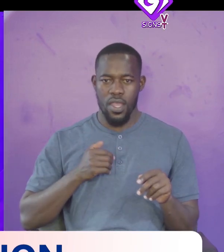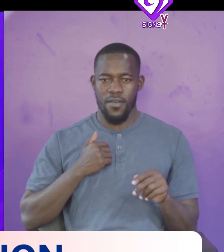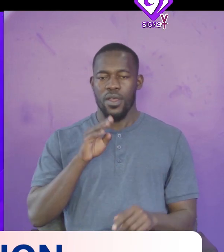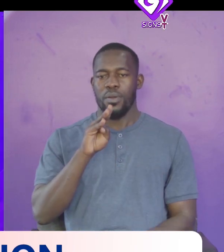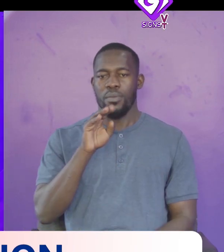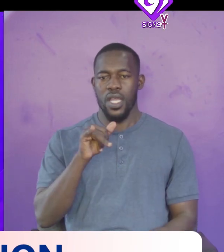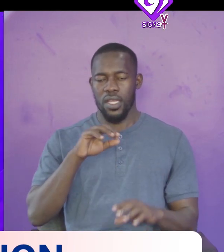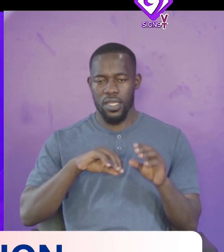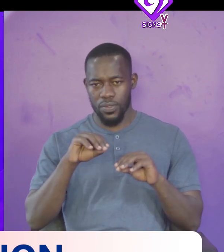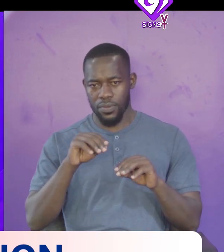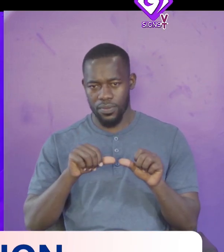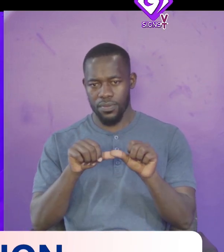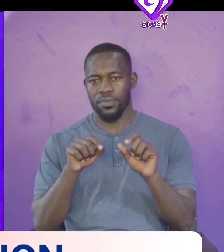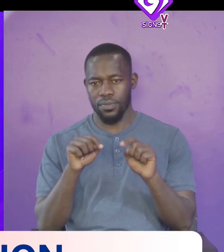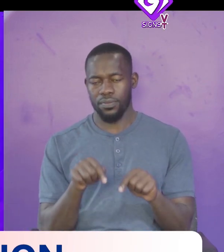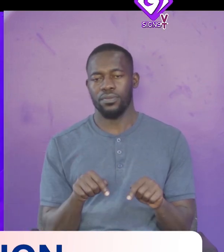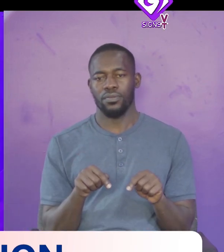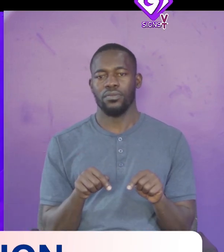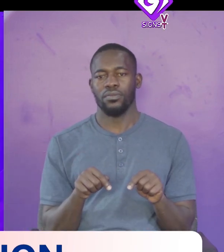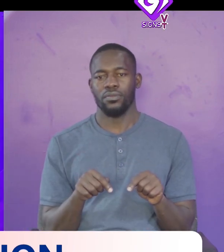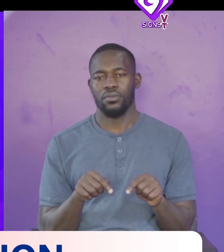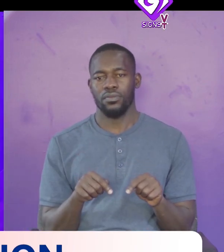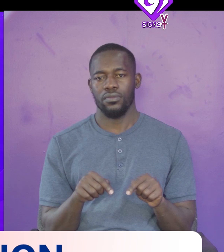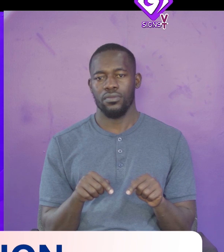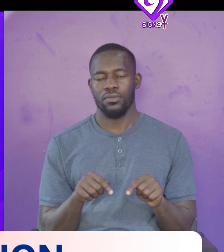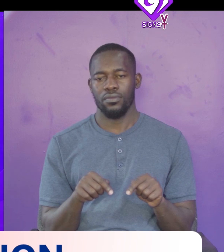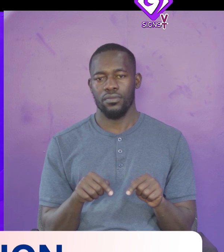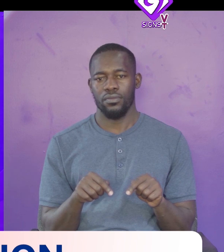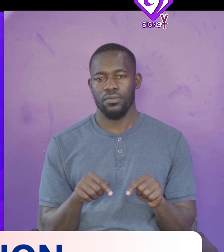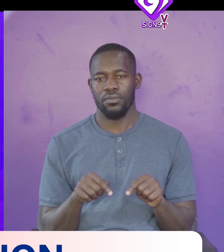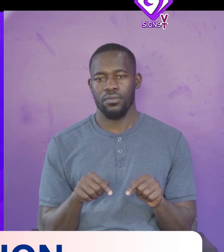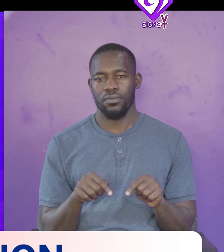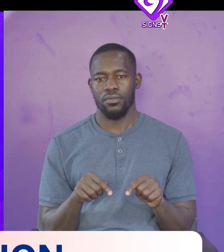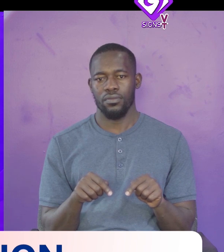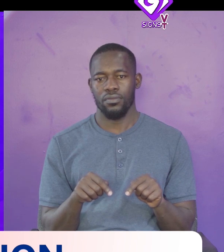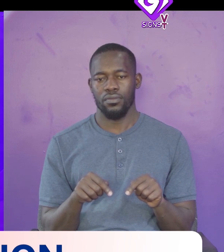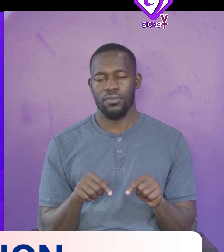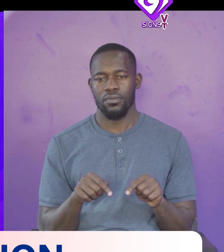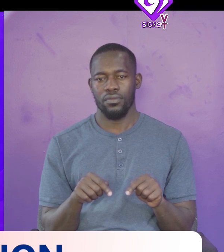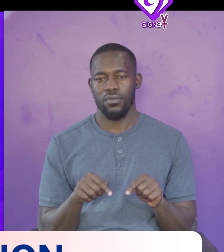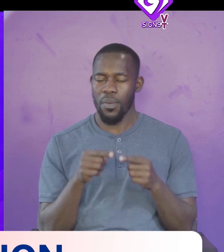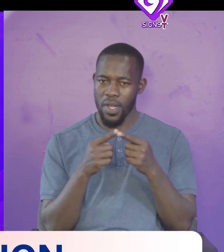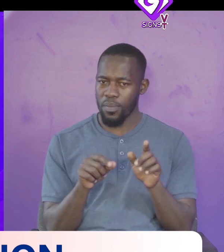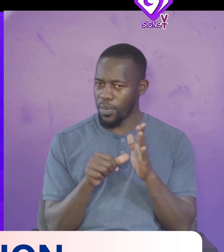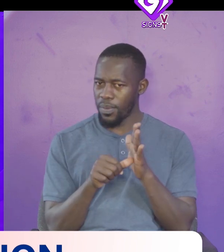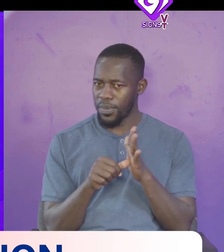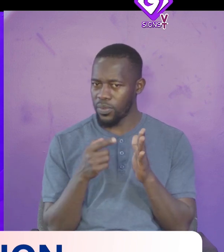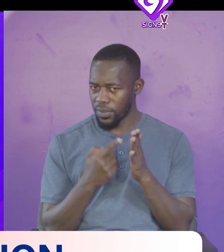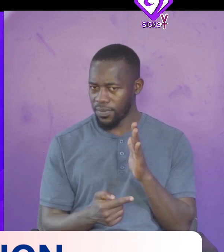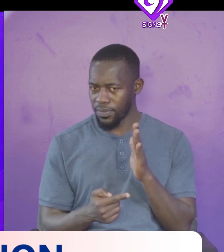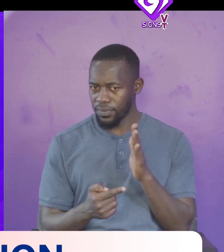Yeah. Without these suggestions you're giving, is our problem really